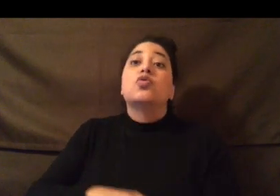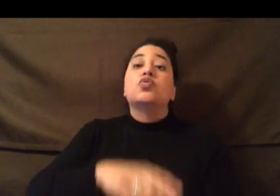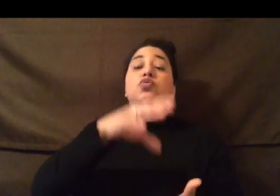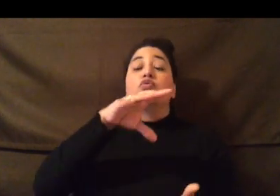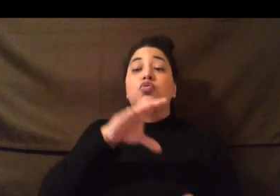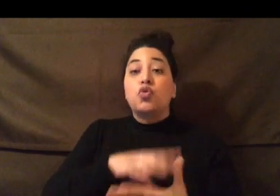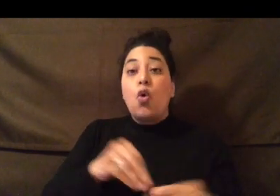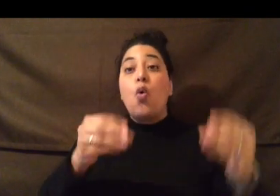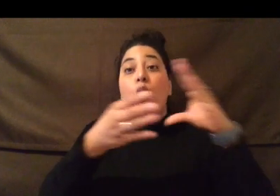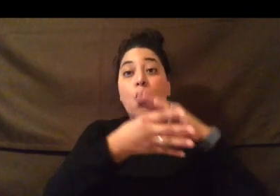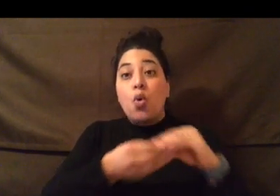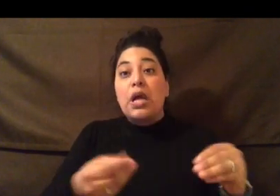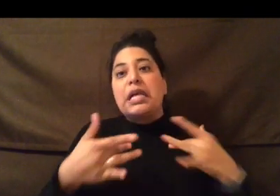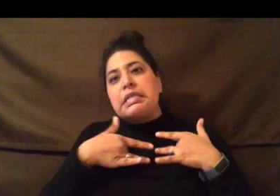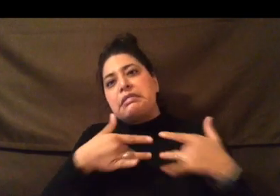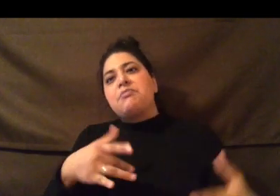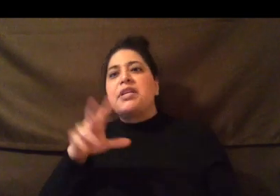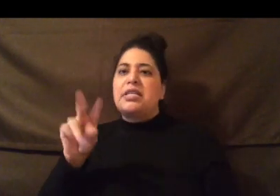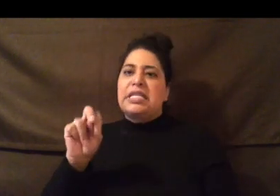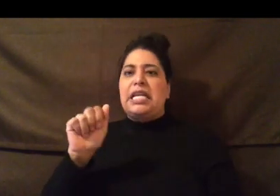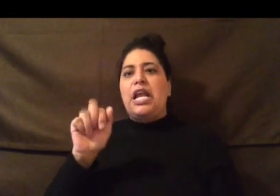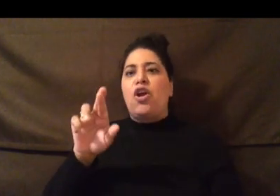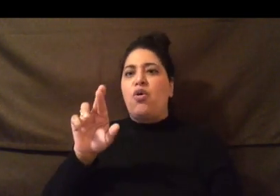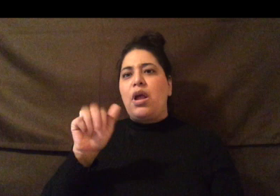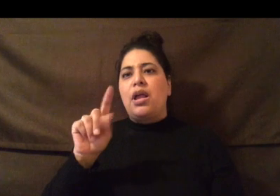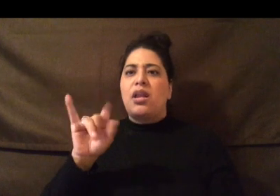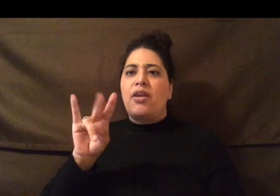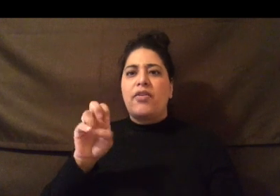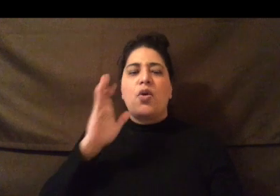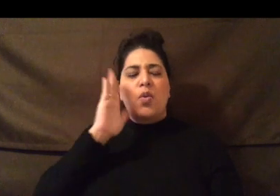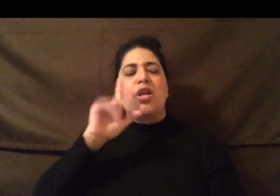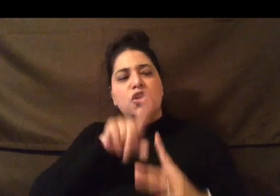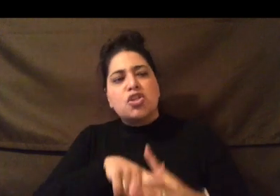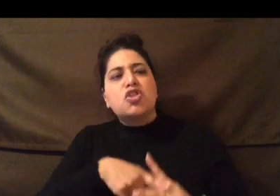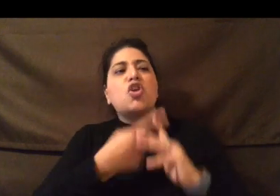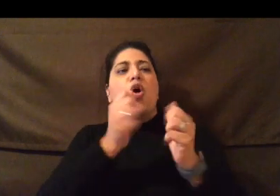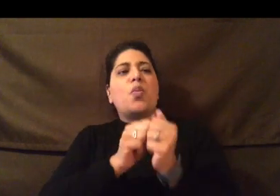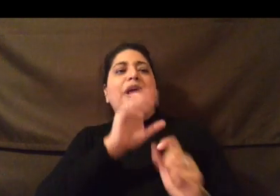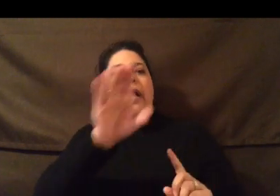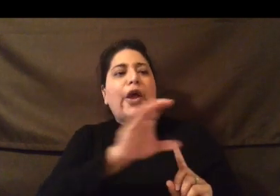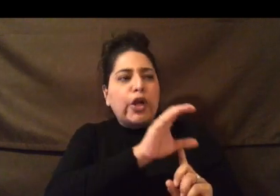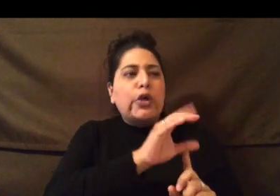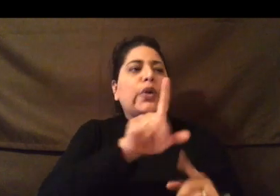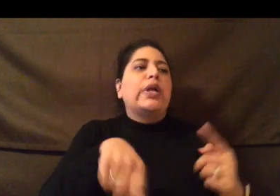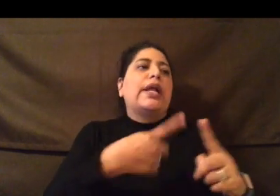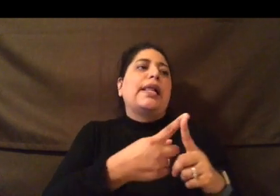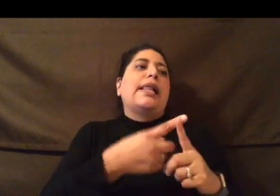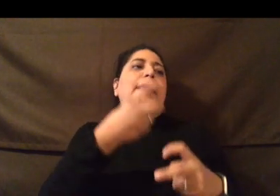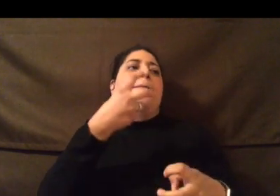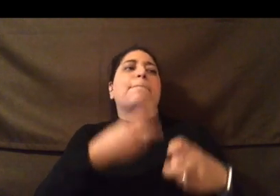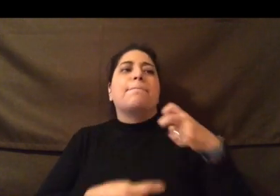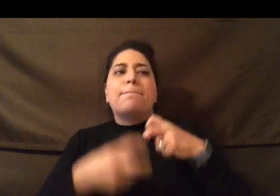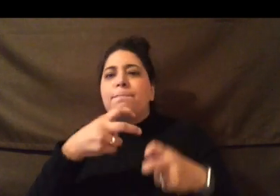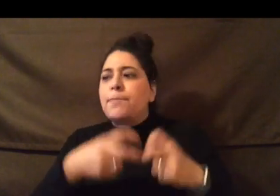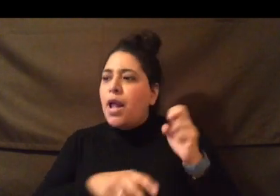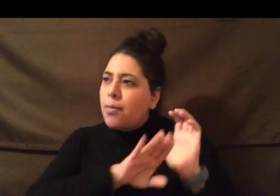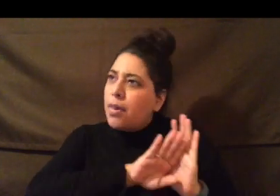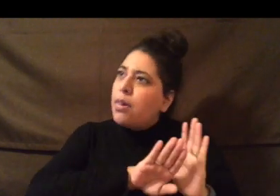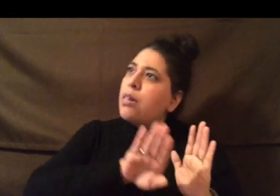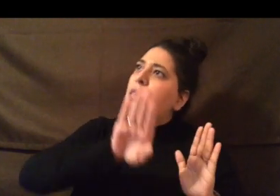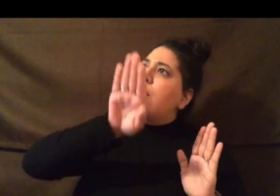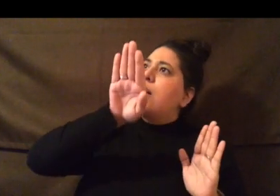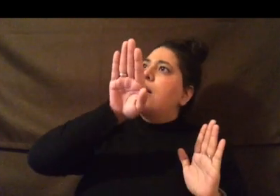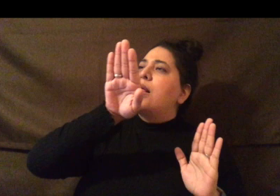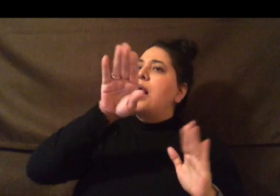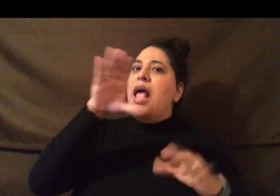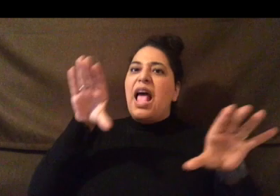story, your text structure is usually going to be narrative, and you're going to start with your characters and your